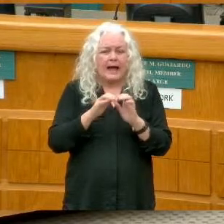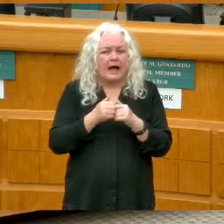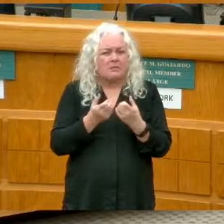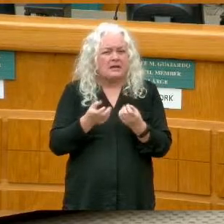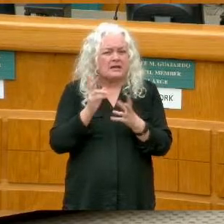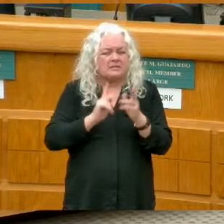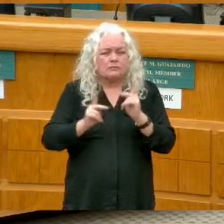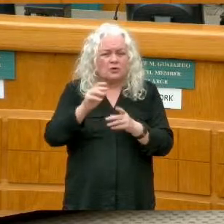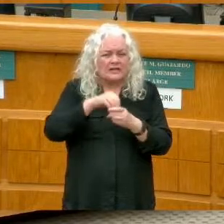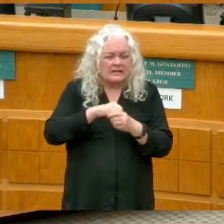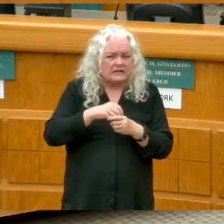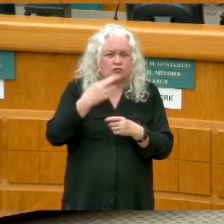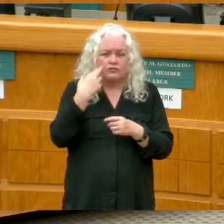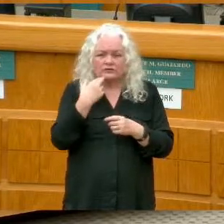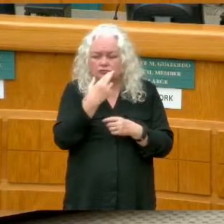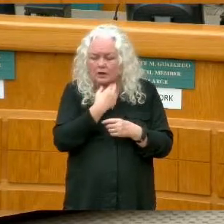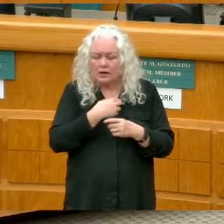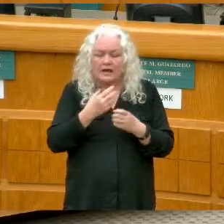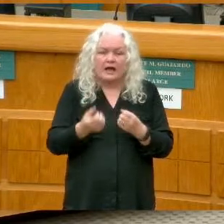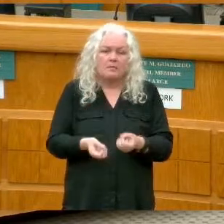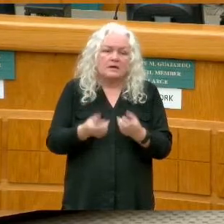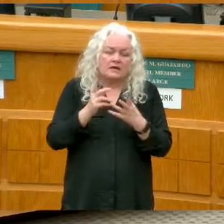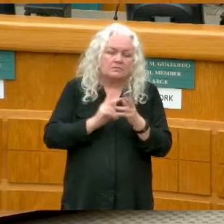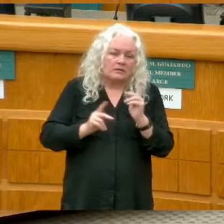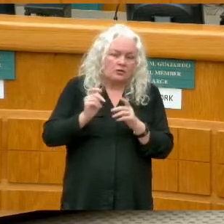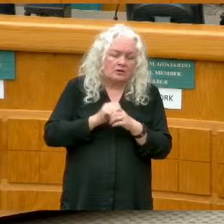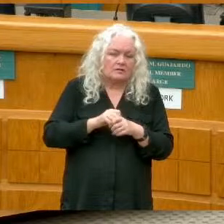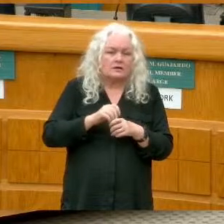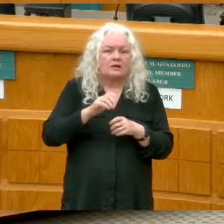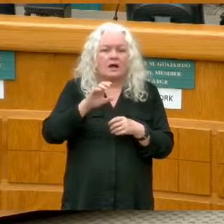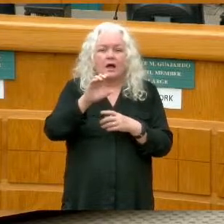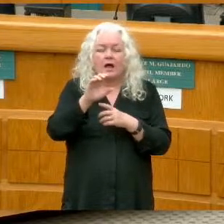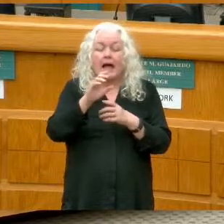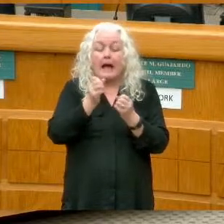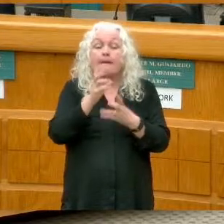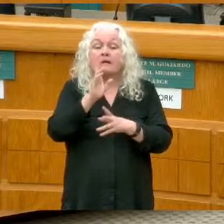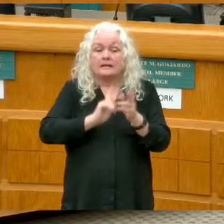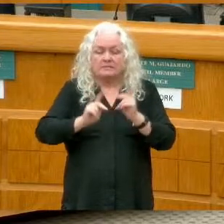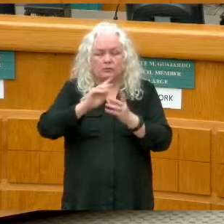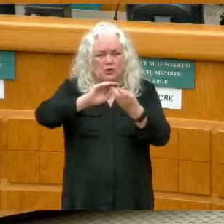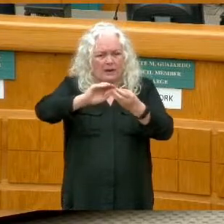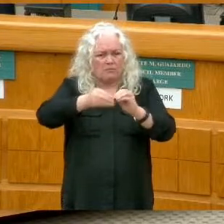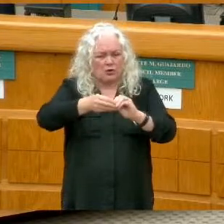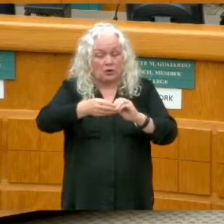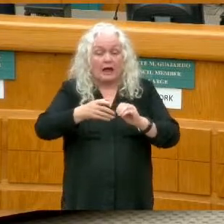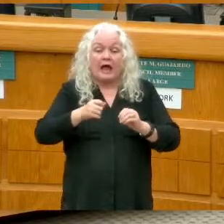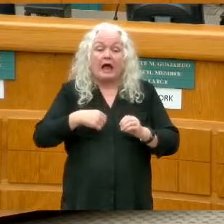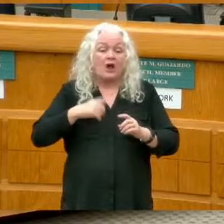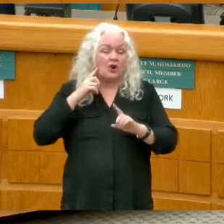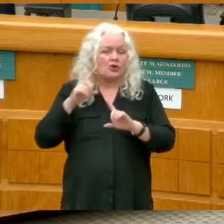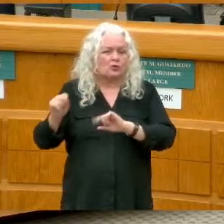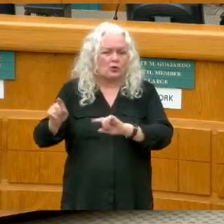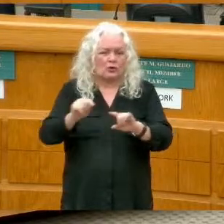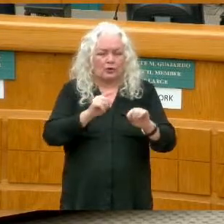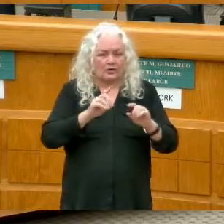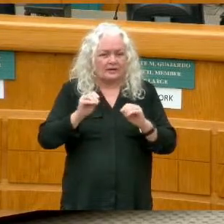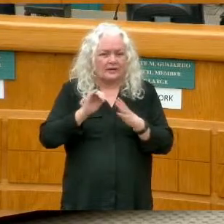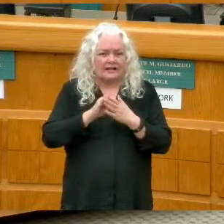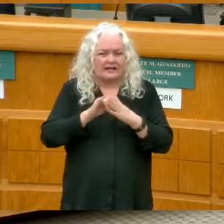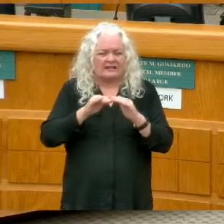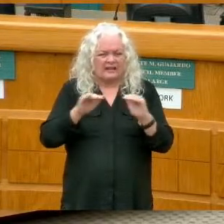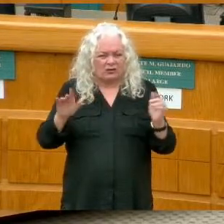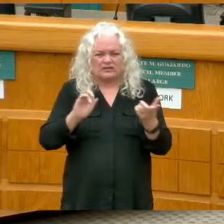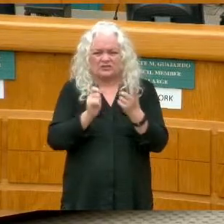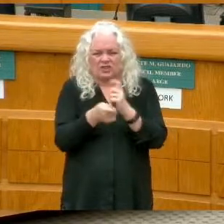how many people should be in the restaurant, what's the occupancy. I've heard some rumors about occupancy levels